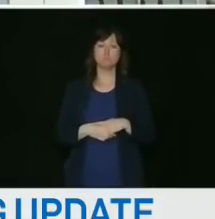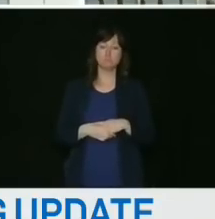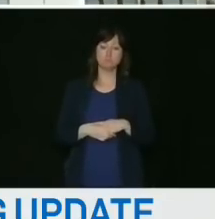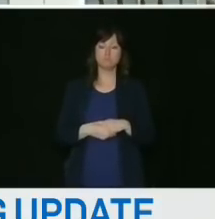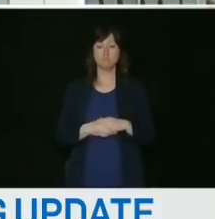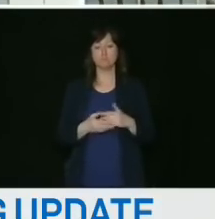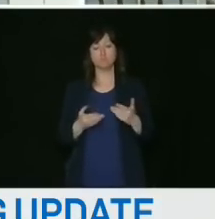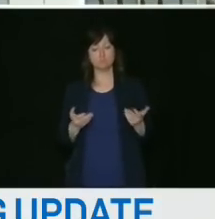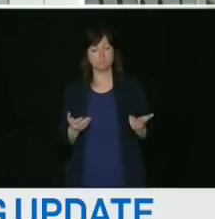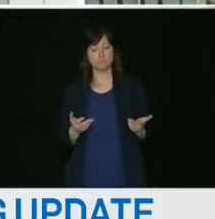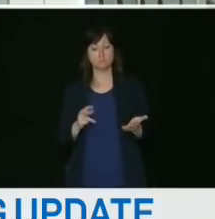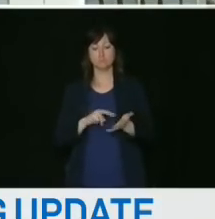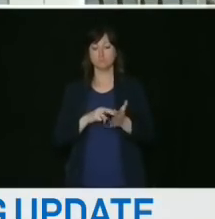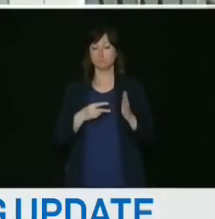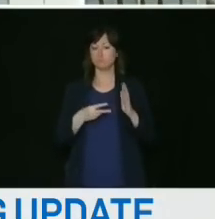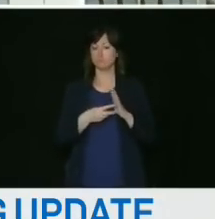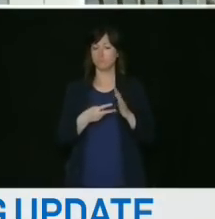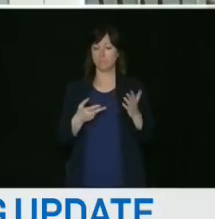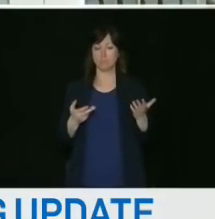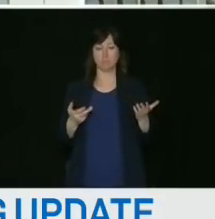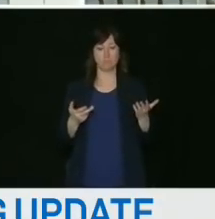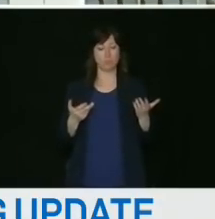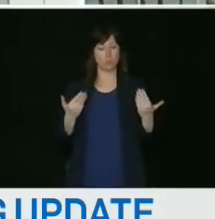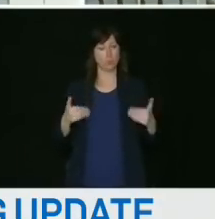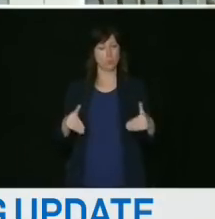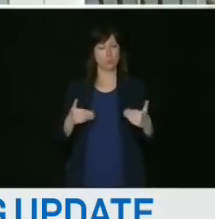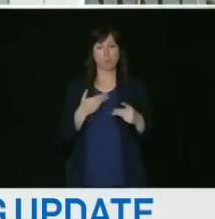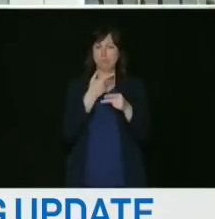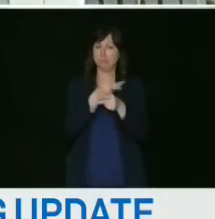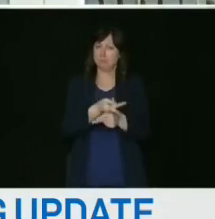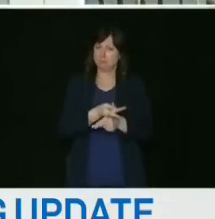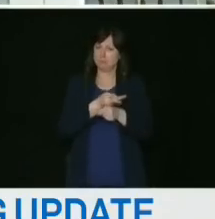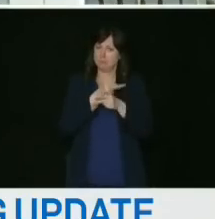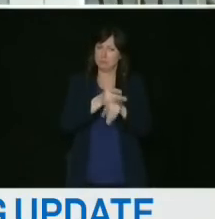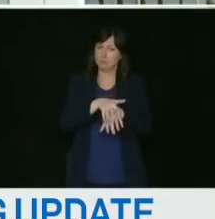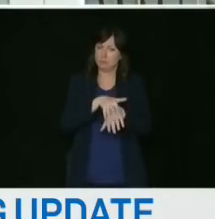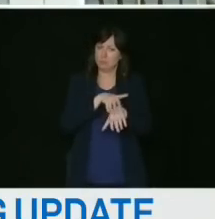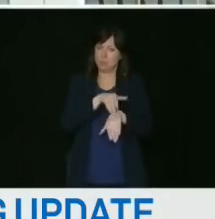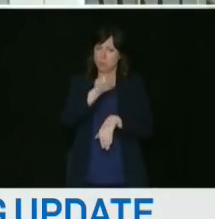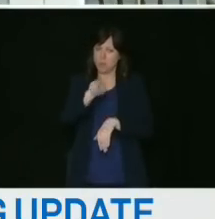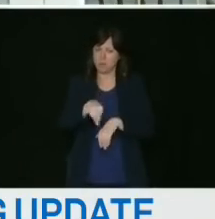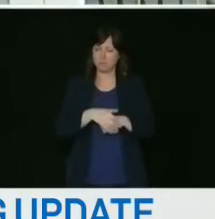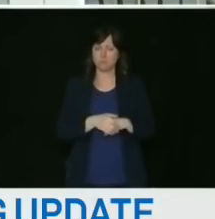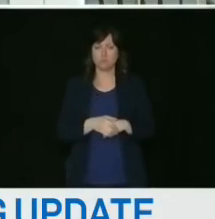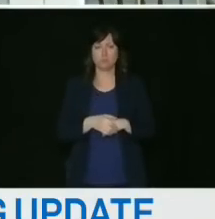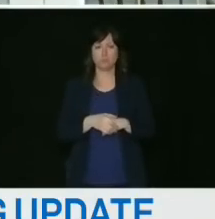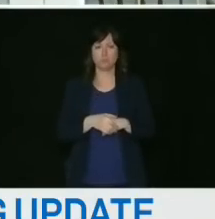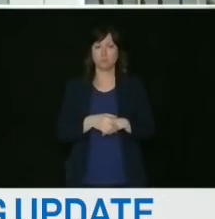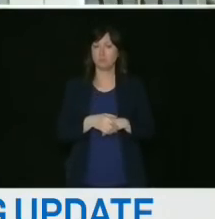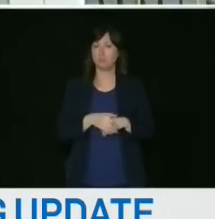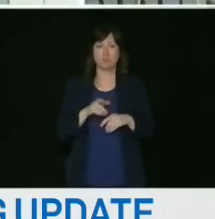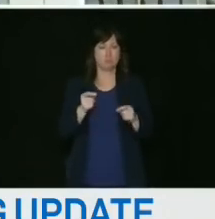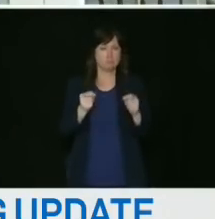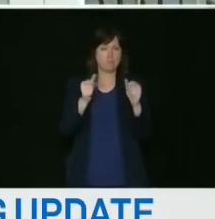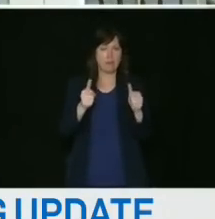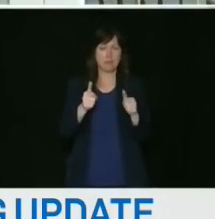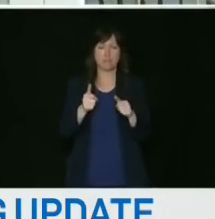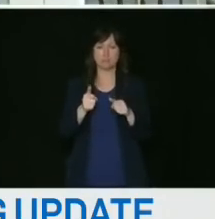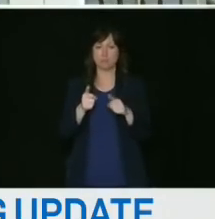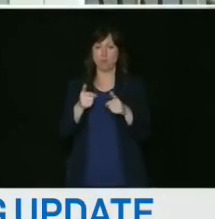then we must do so with a great deal of caution and not too early or too